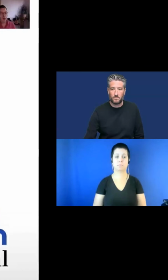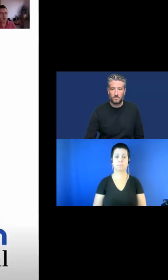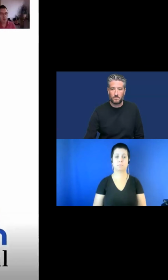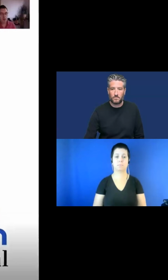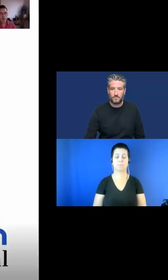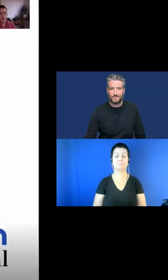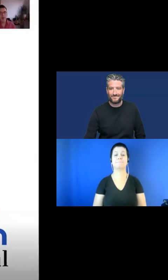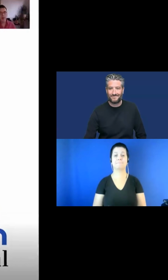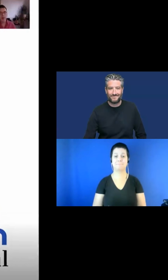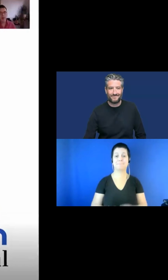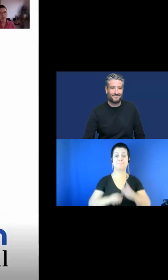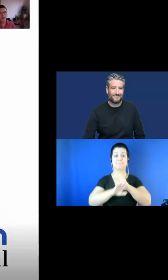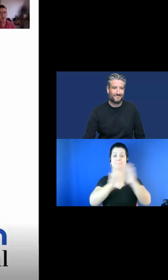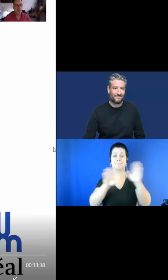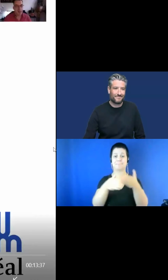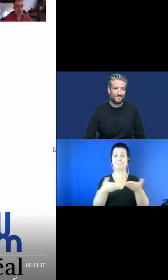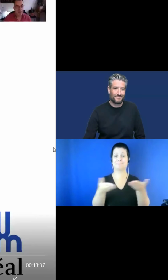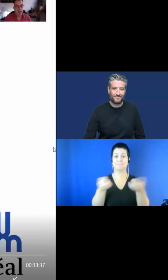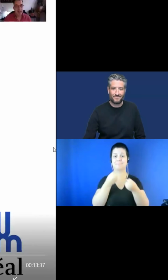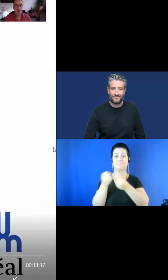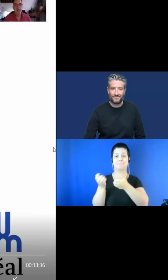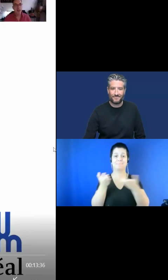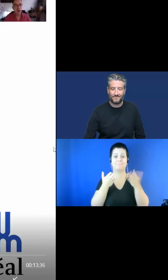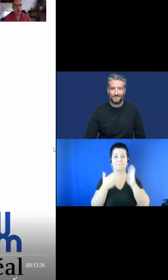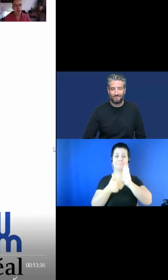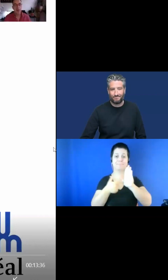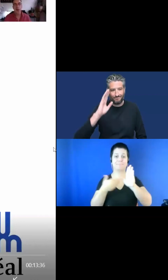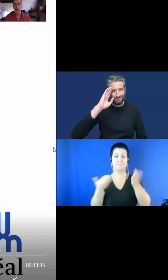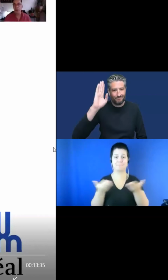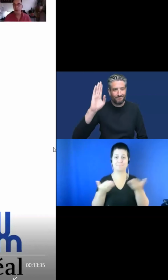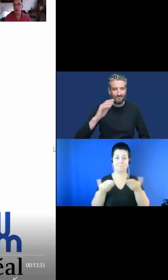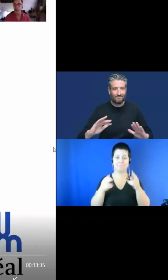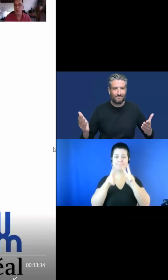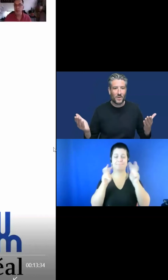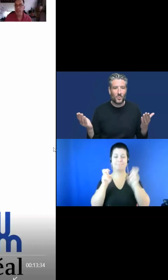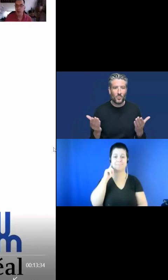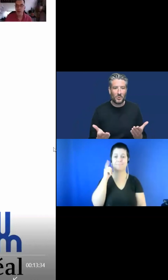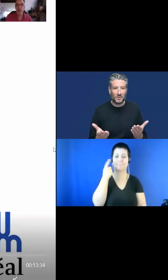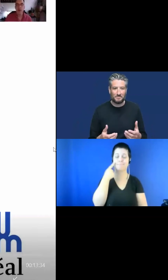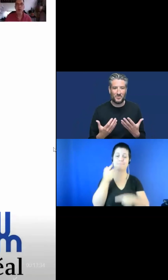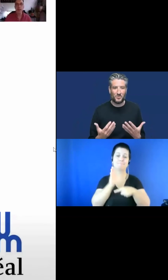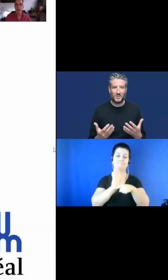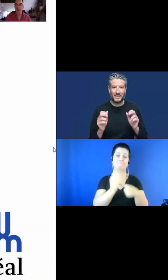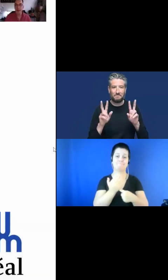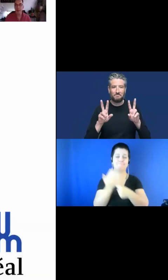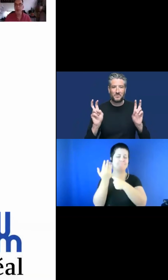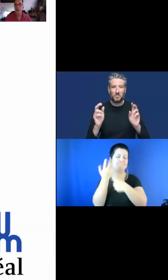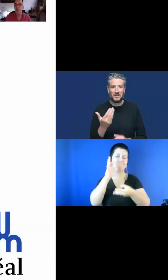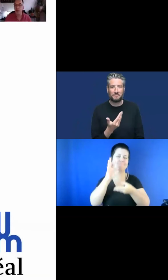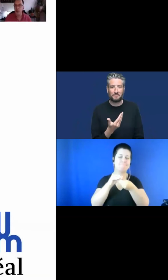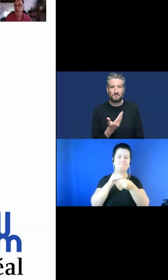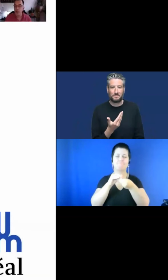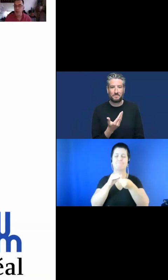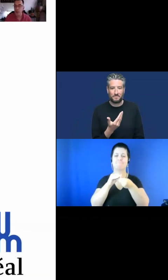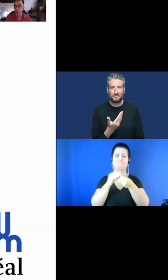Hello, everyone, and welcome to my presentation today on deafblindness and assistive technology, where I'm going to give you a mini overview and some samples